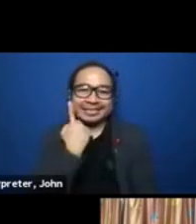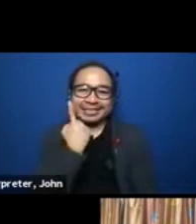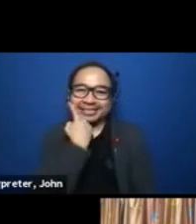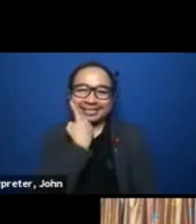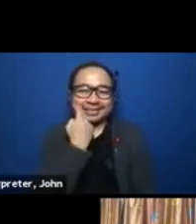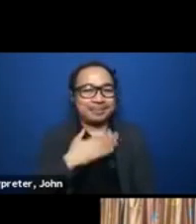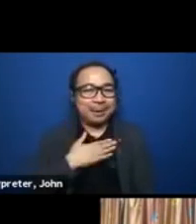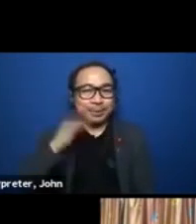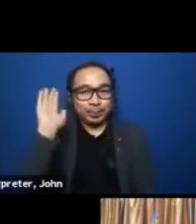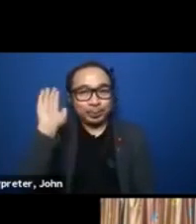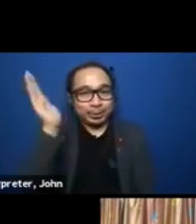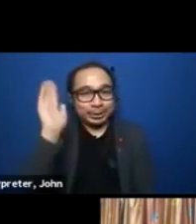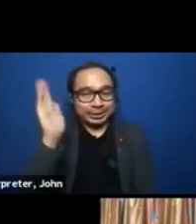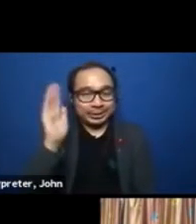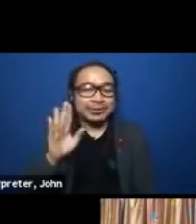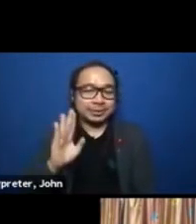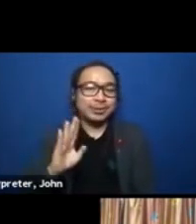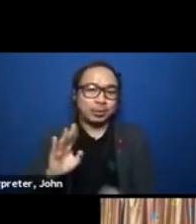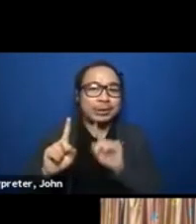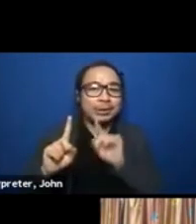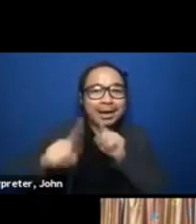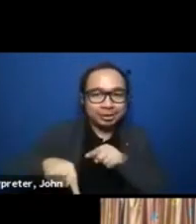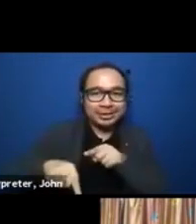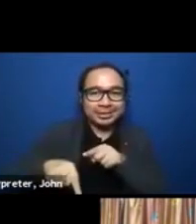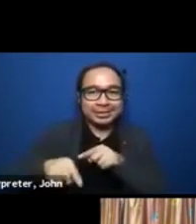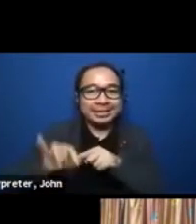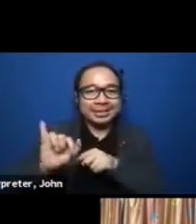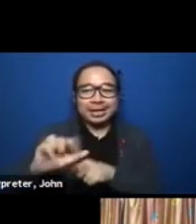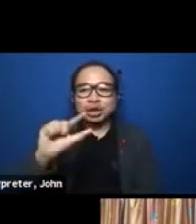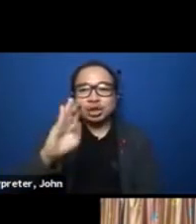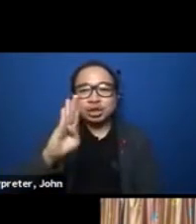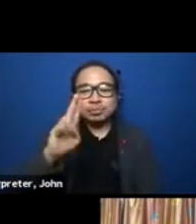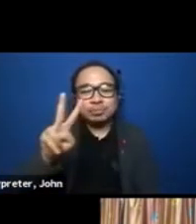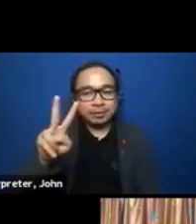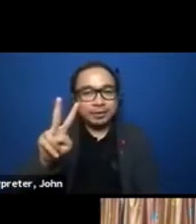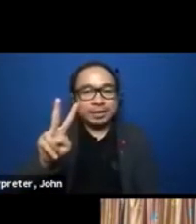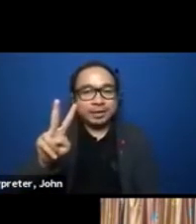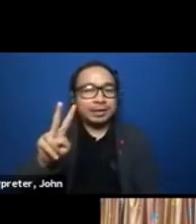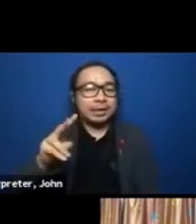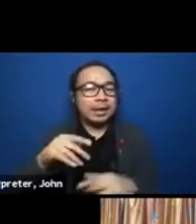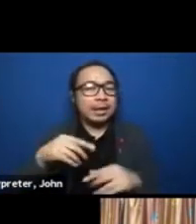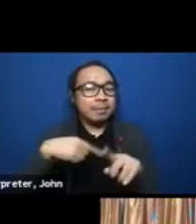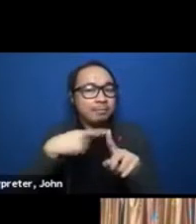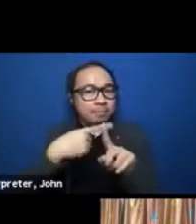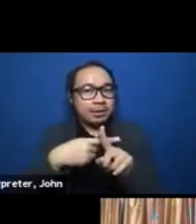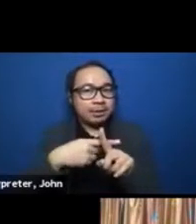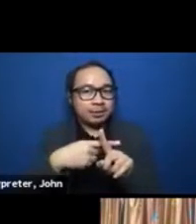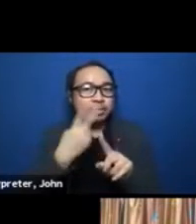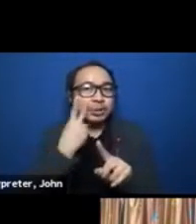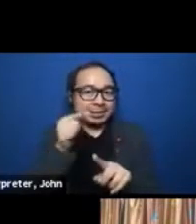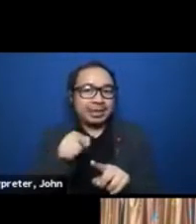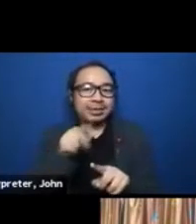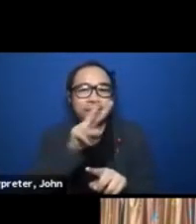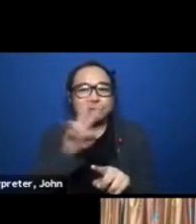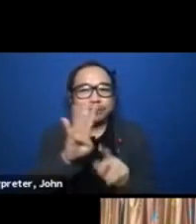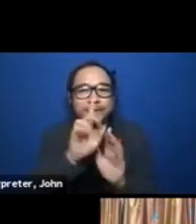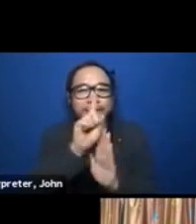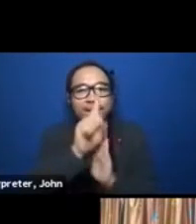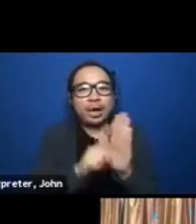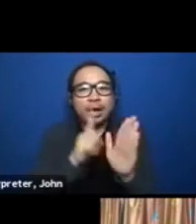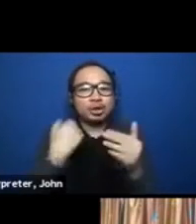will address that GBV survivor, and then that's going to be 24-hour